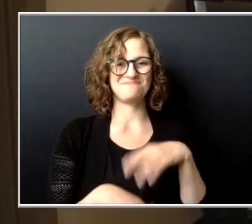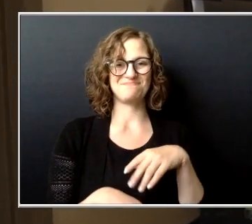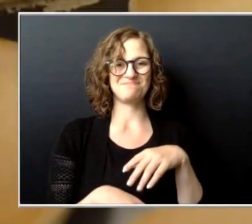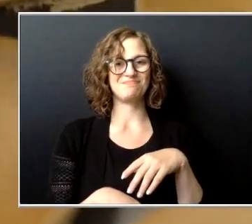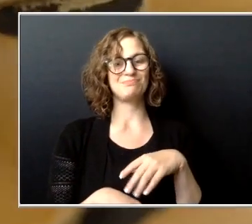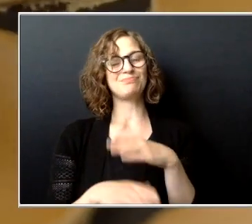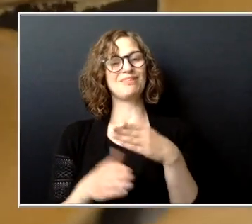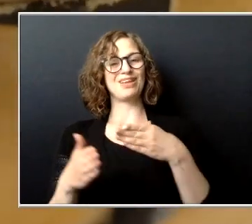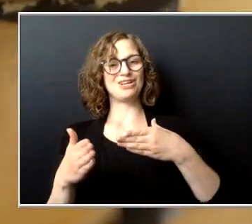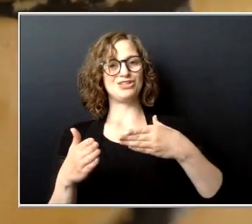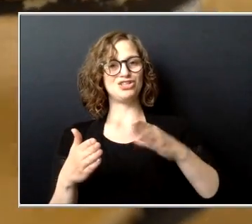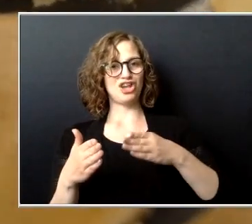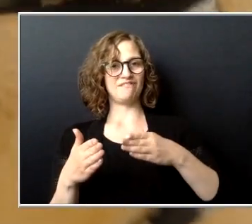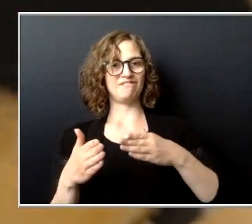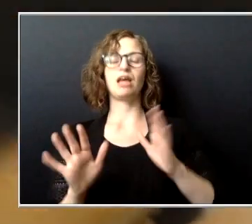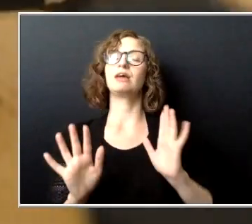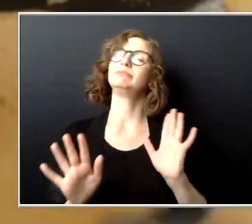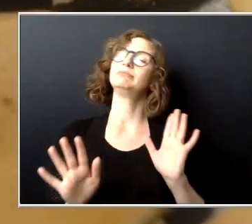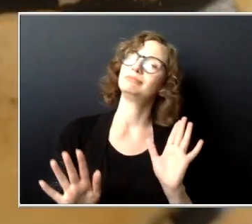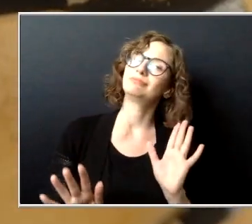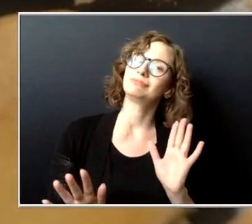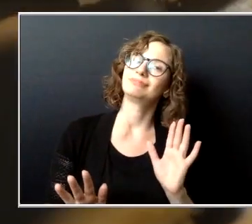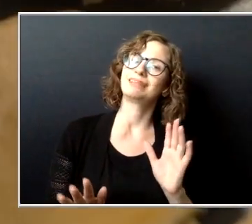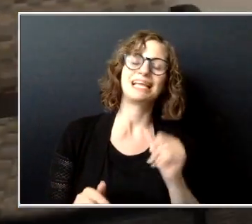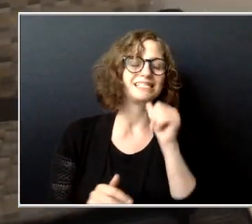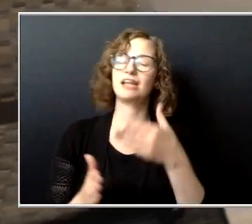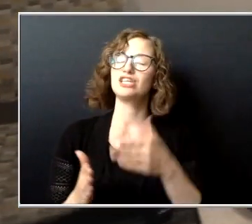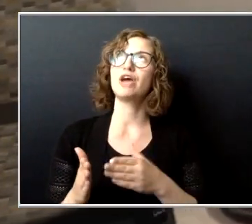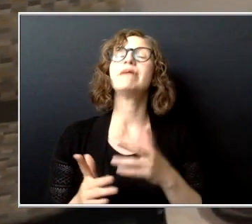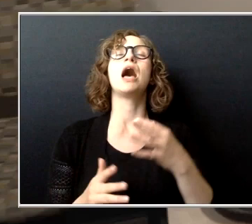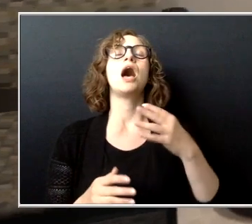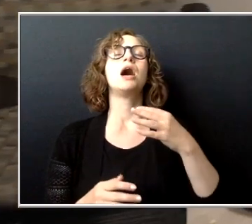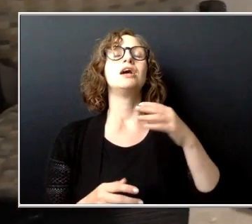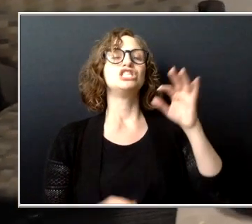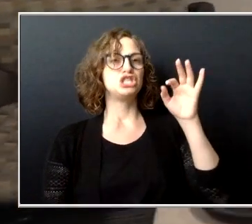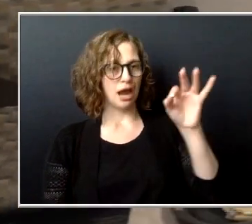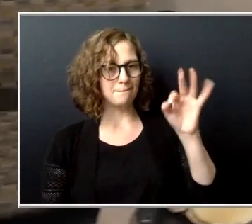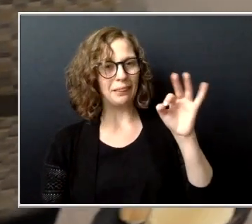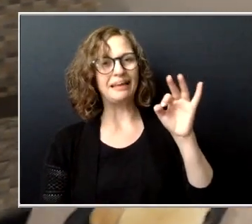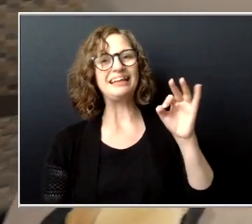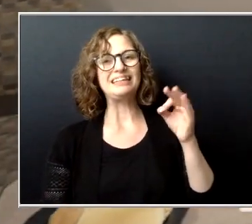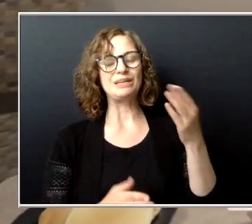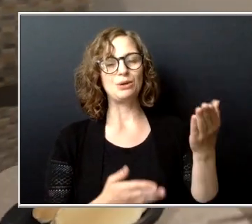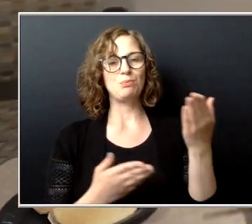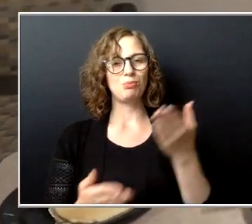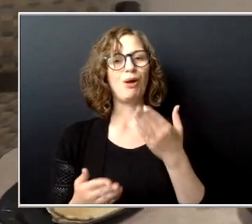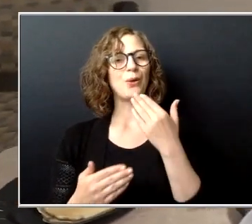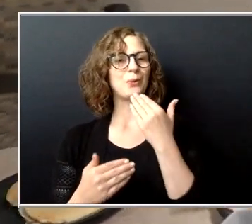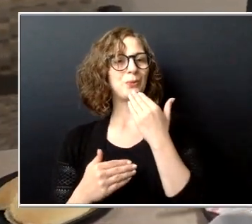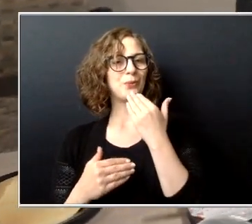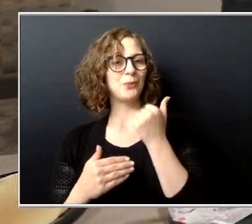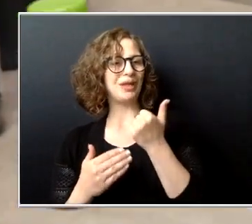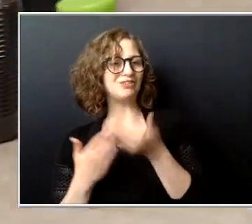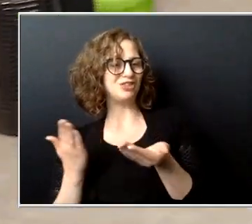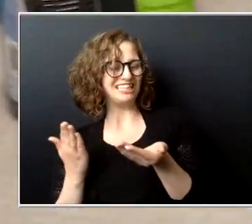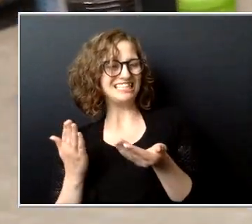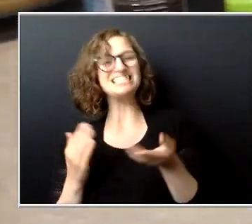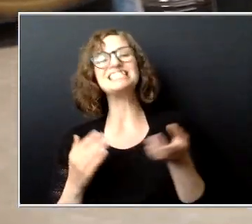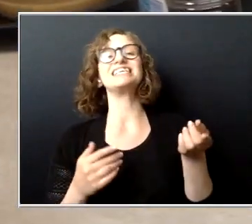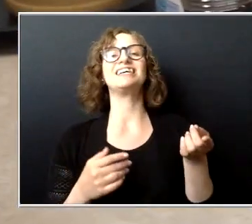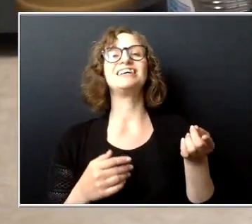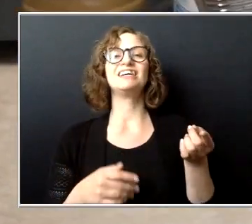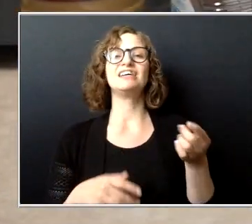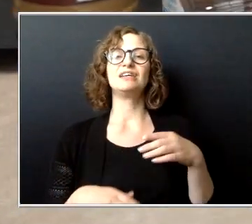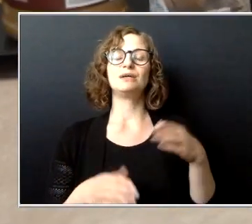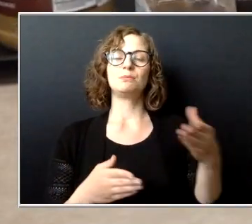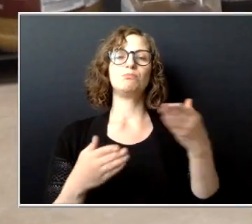he's not a chef, sorry, he's a chaplain. However, he brought some sweet treats. Chaplain Jeff Stanger came up with this idea to bring some pancakes to the